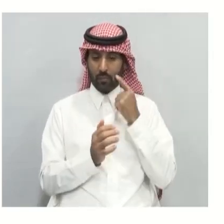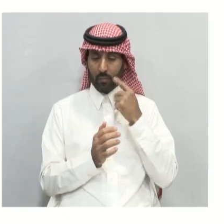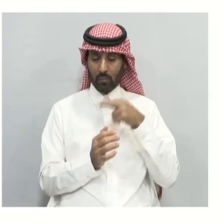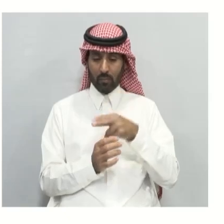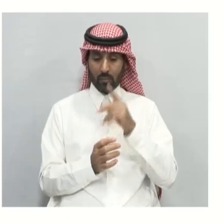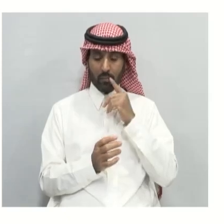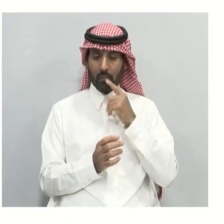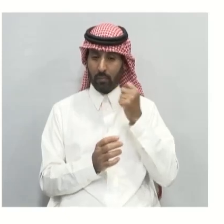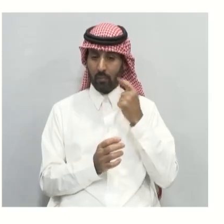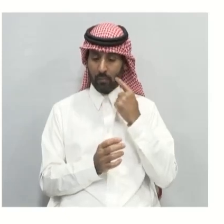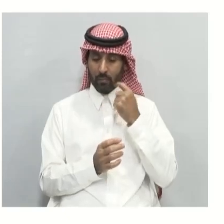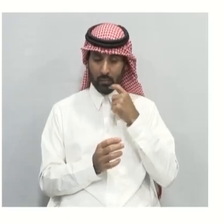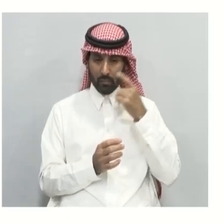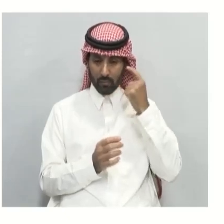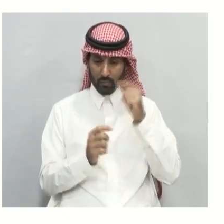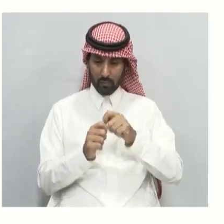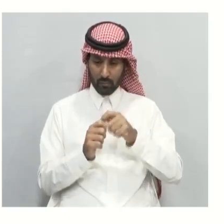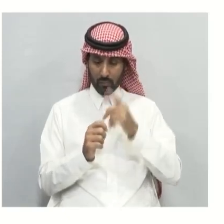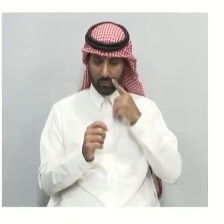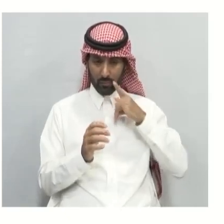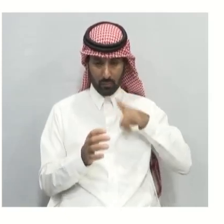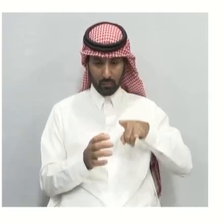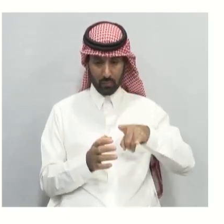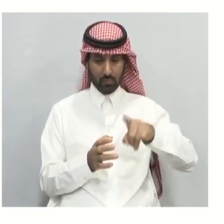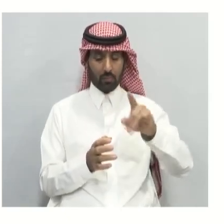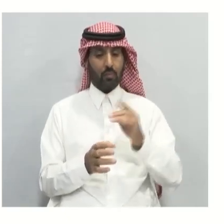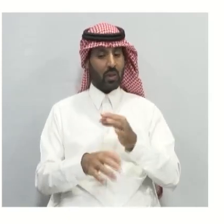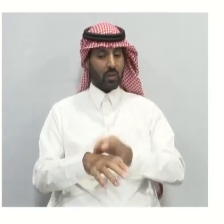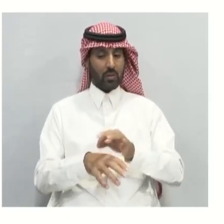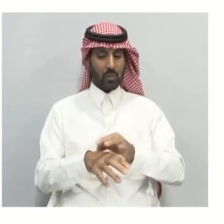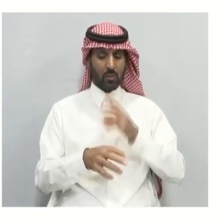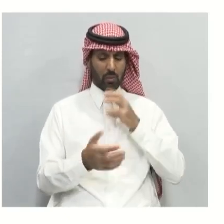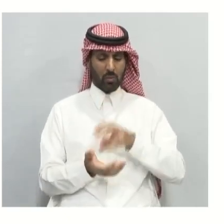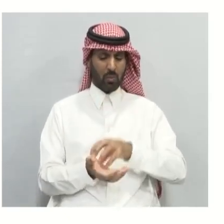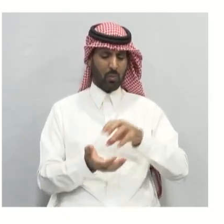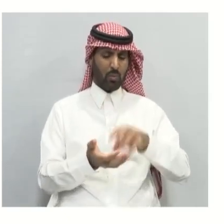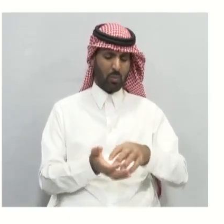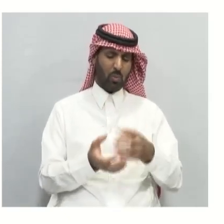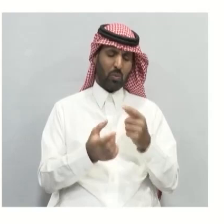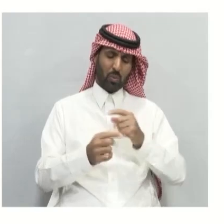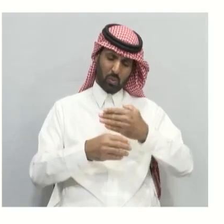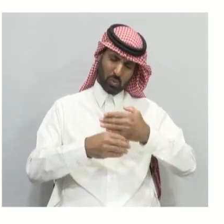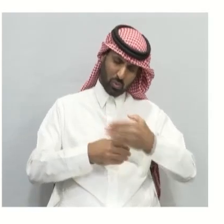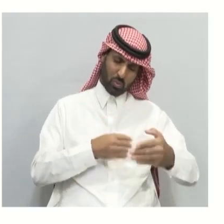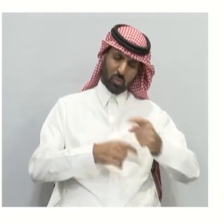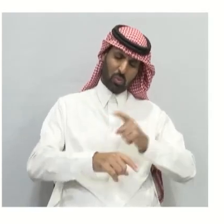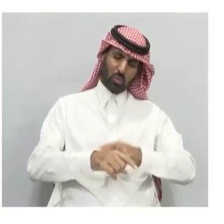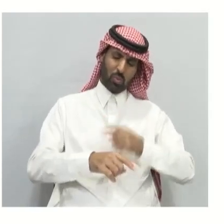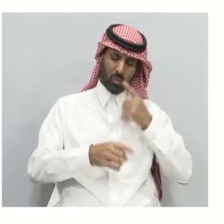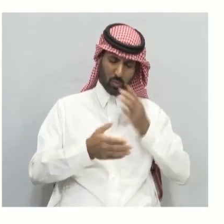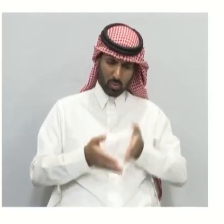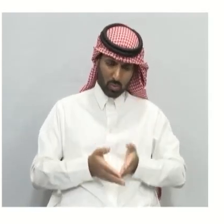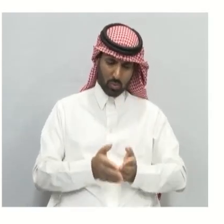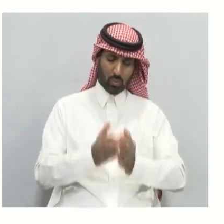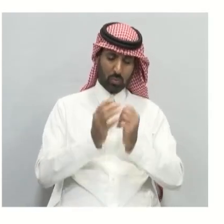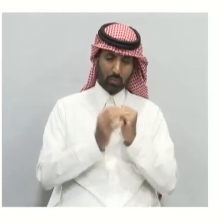hadn't invented the first successful airplane, people might still be traveling long distances on ships.